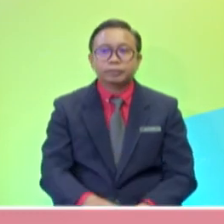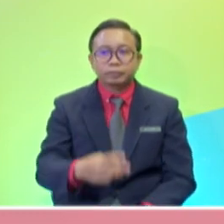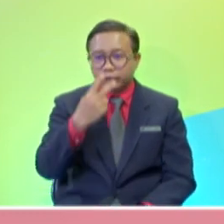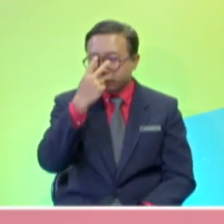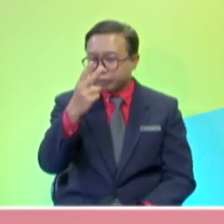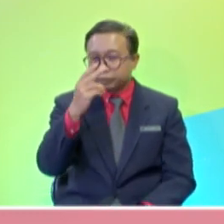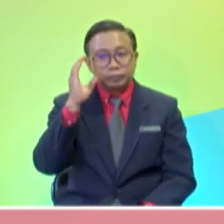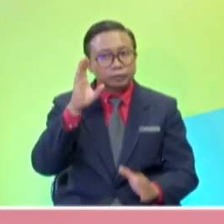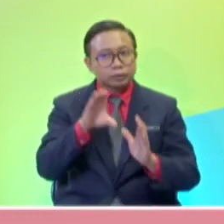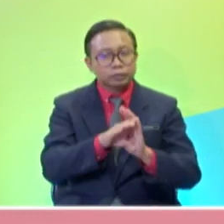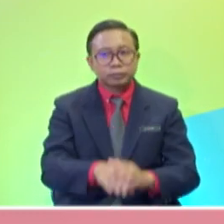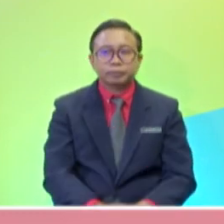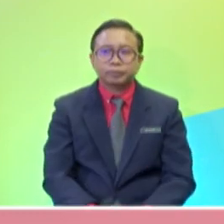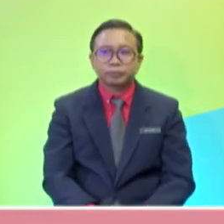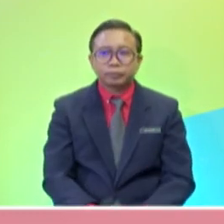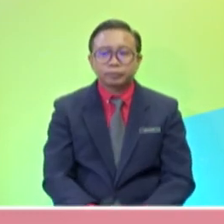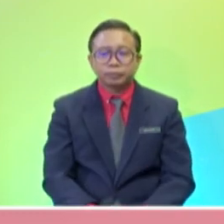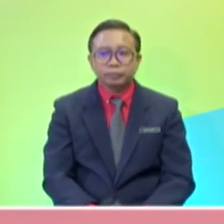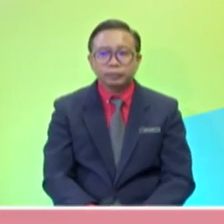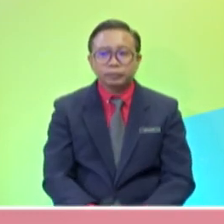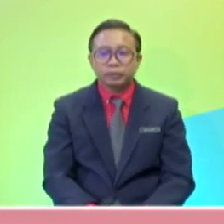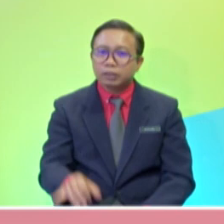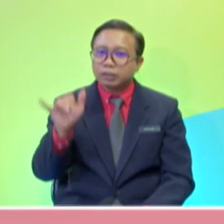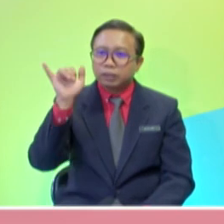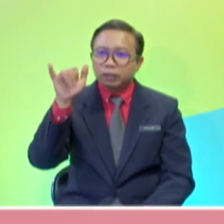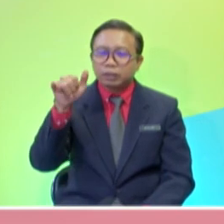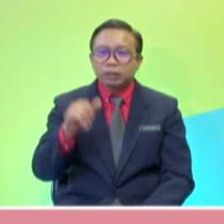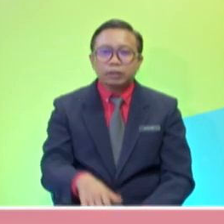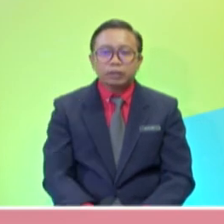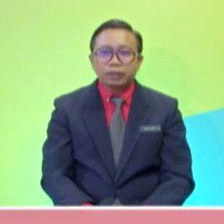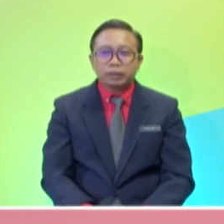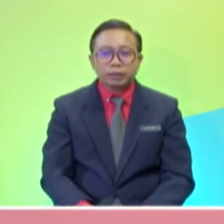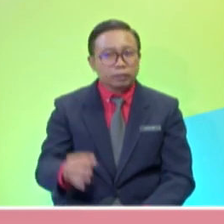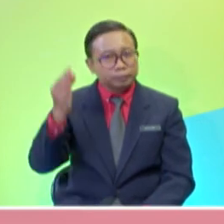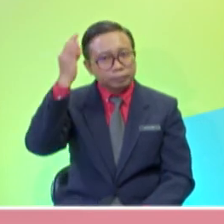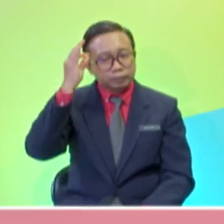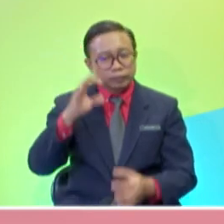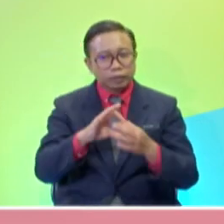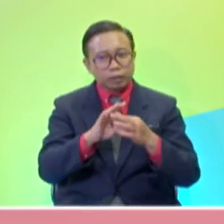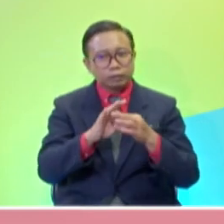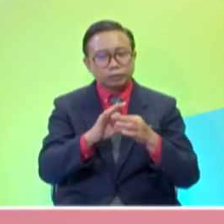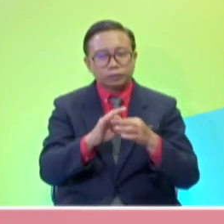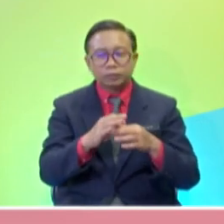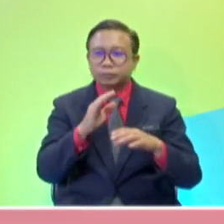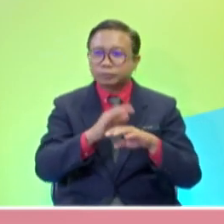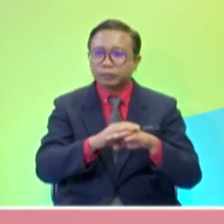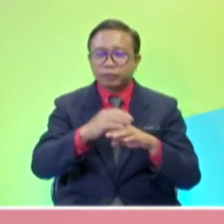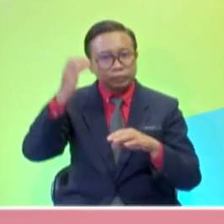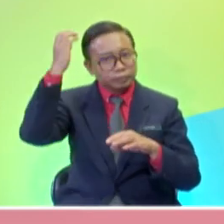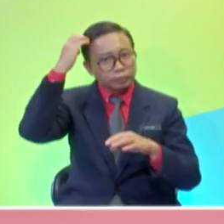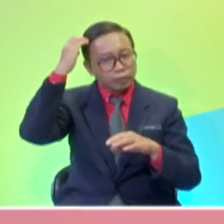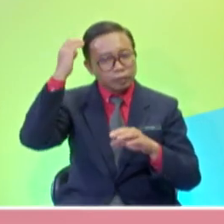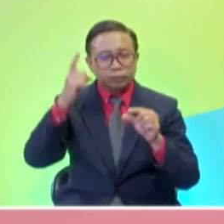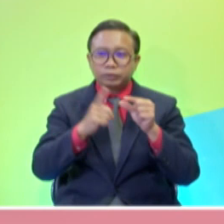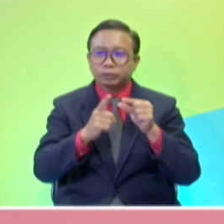picture there? Yes, teacher. Right, okay. Can you think of, on top of your head, a few